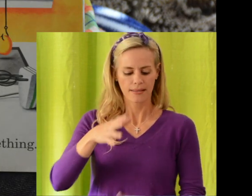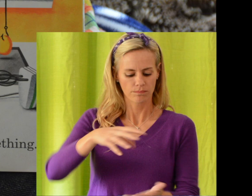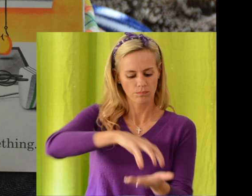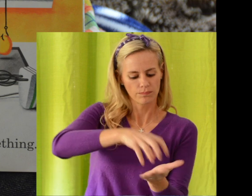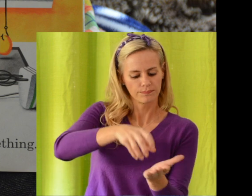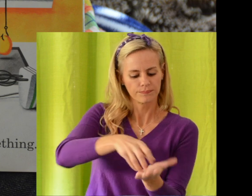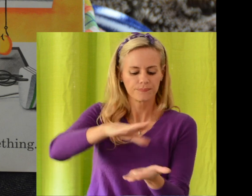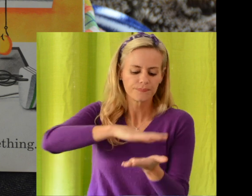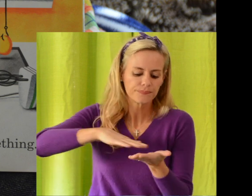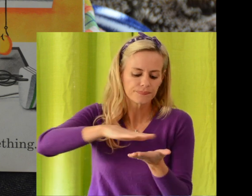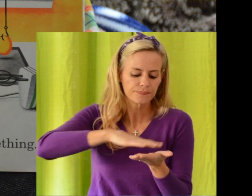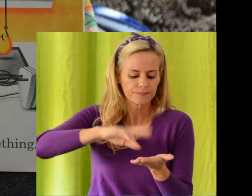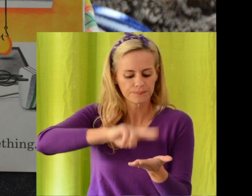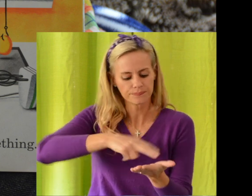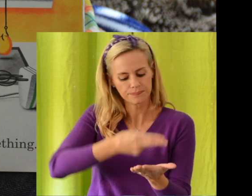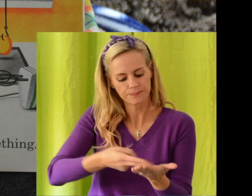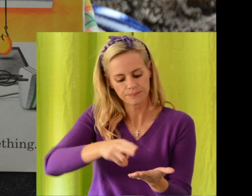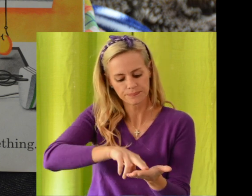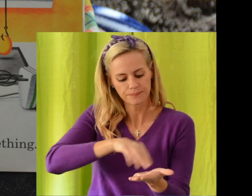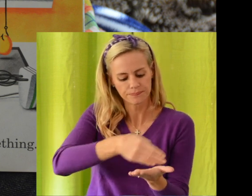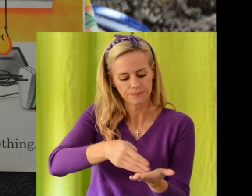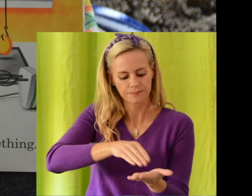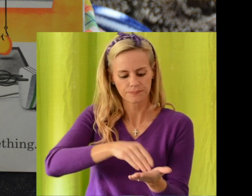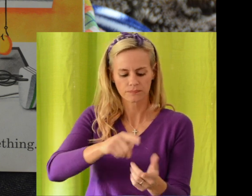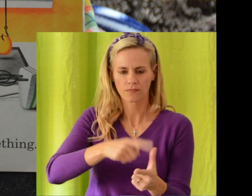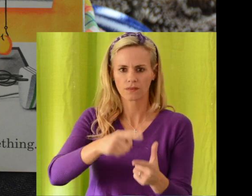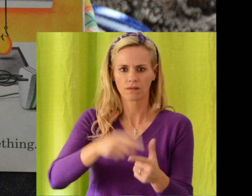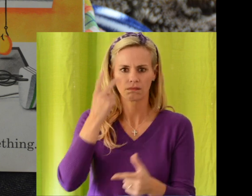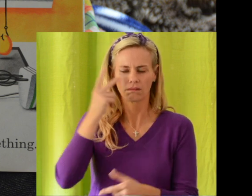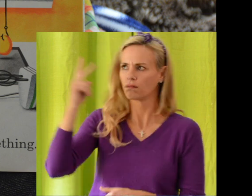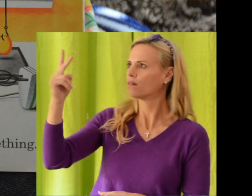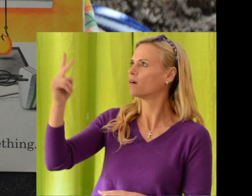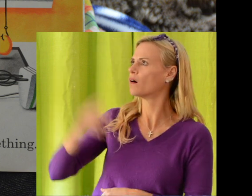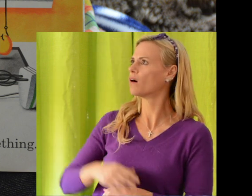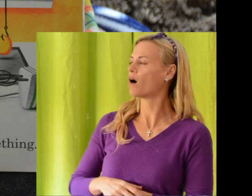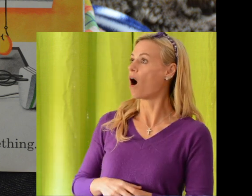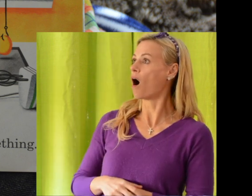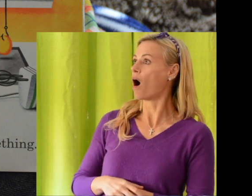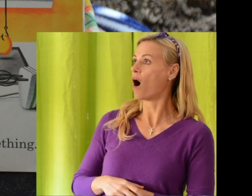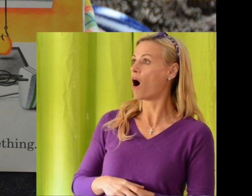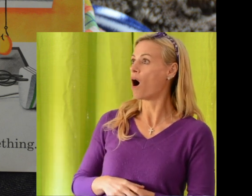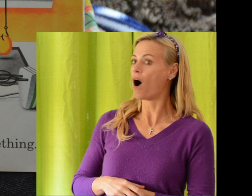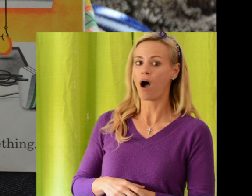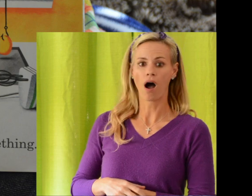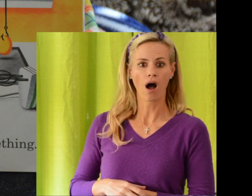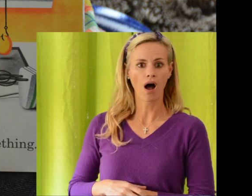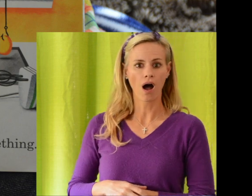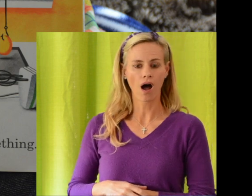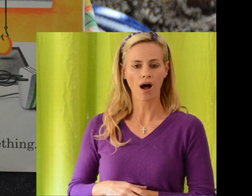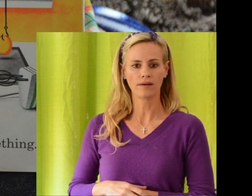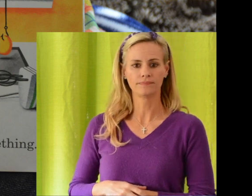Mommy put icing on the cookies. Then she saw something.